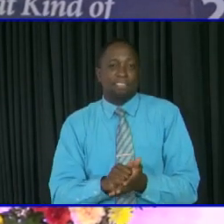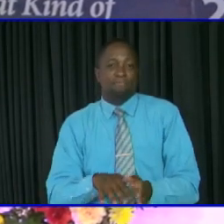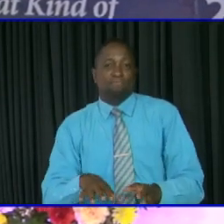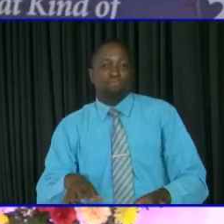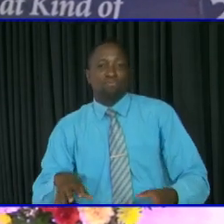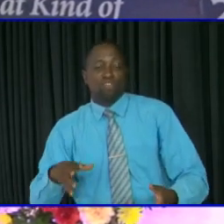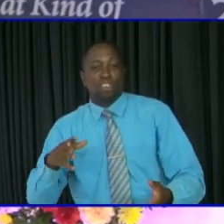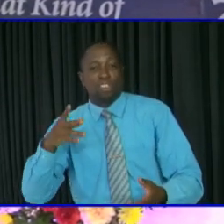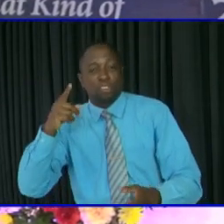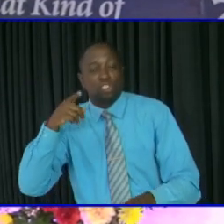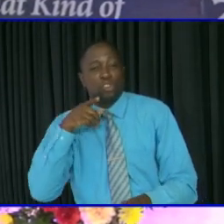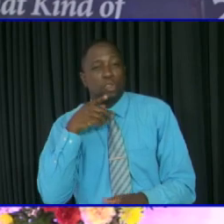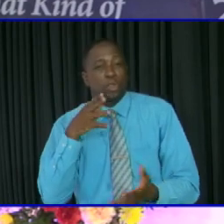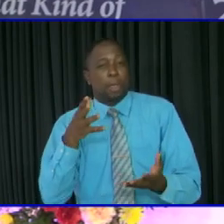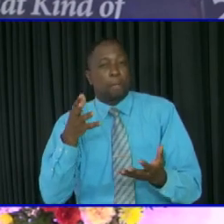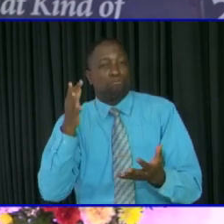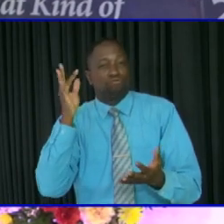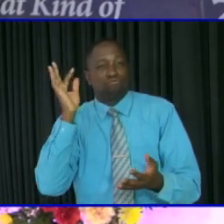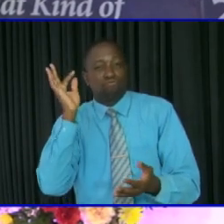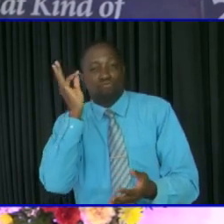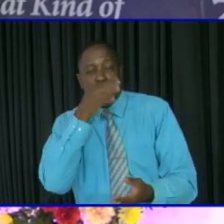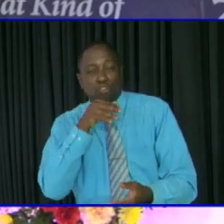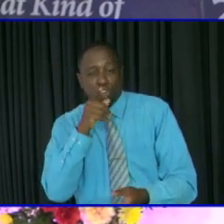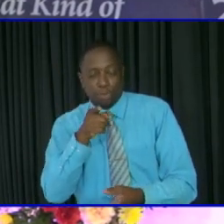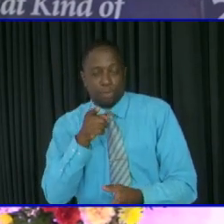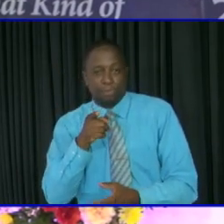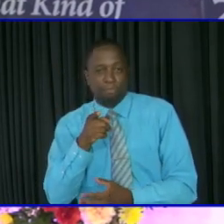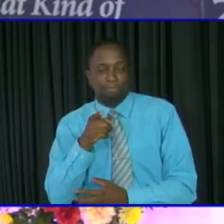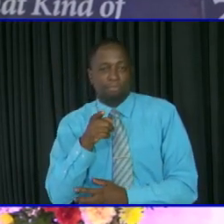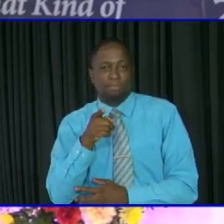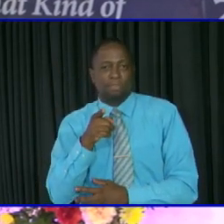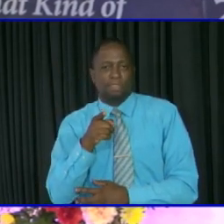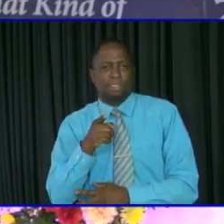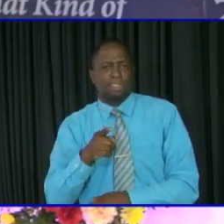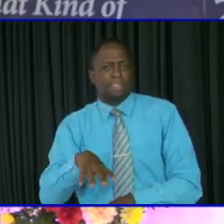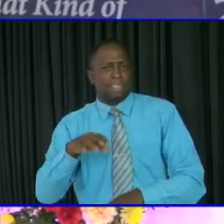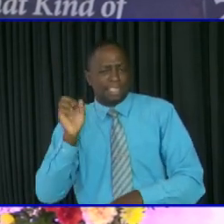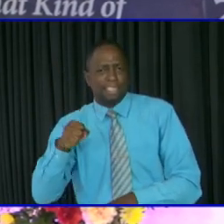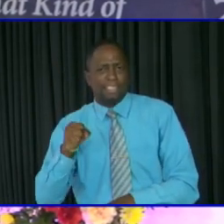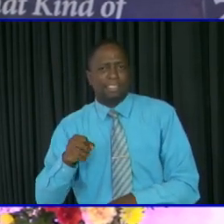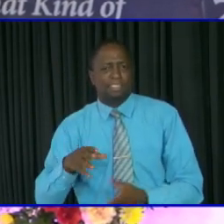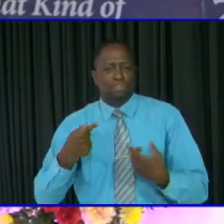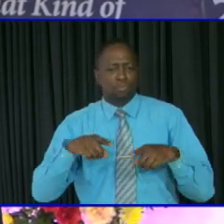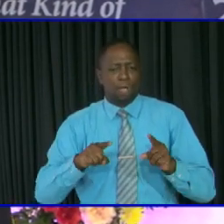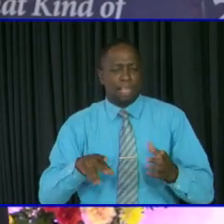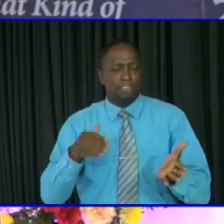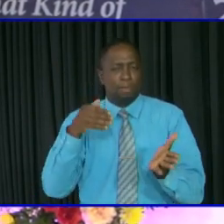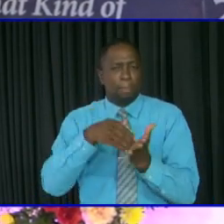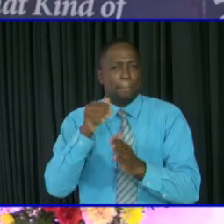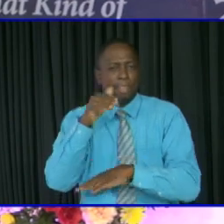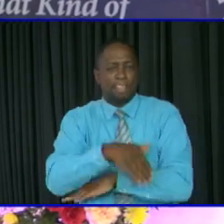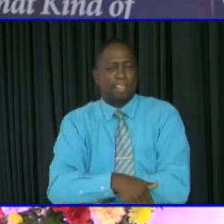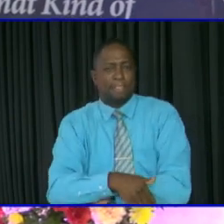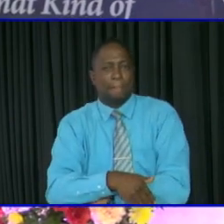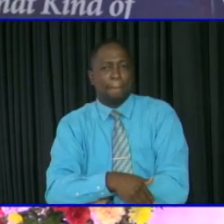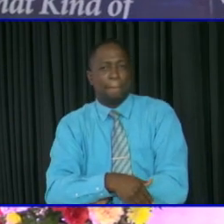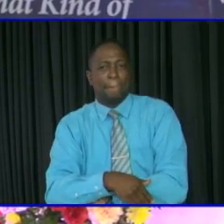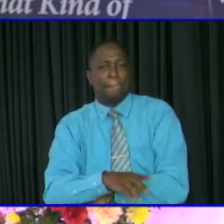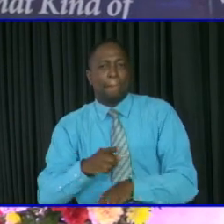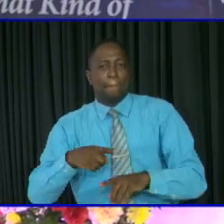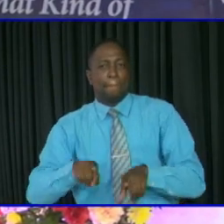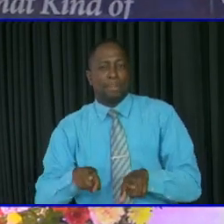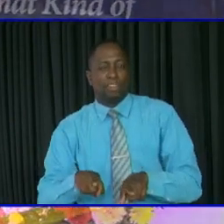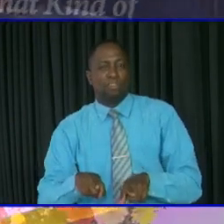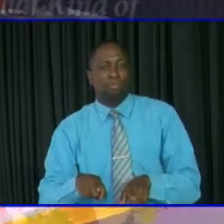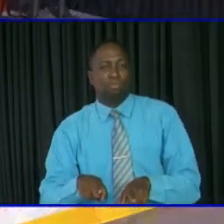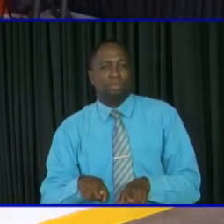been deceived. I submit to you that while it is midnight, darkness should not prevent alertness. It